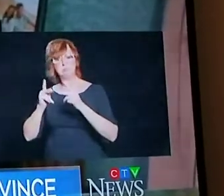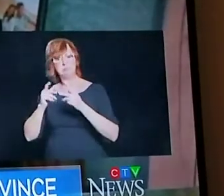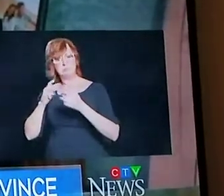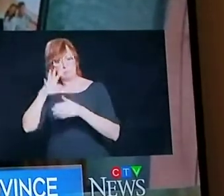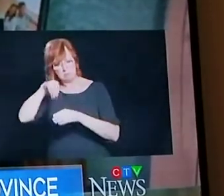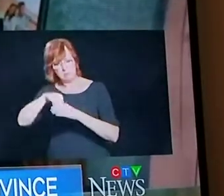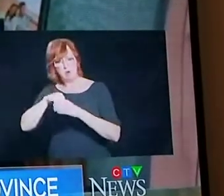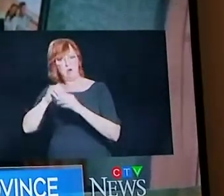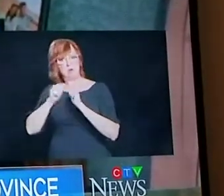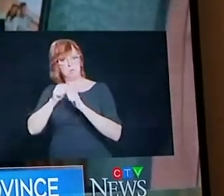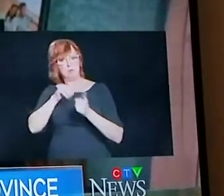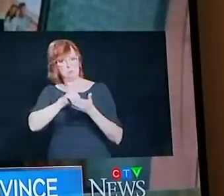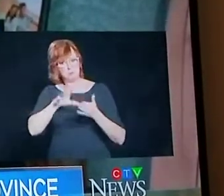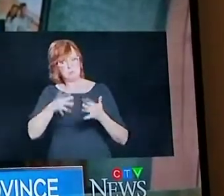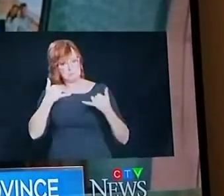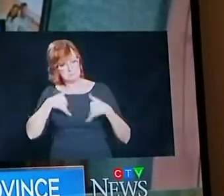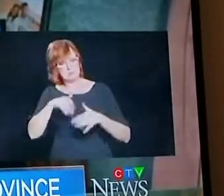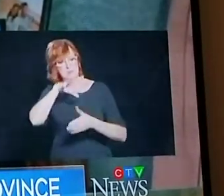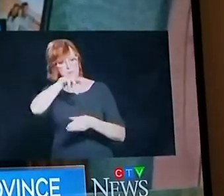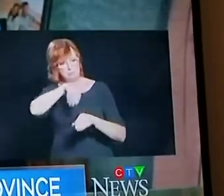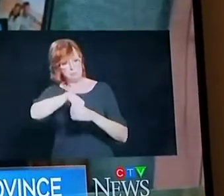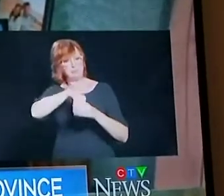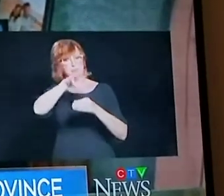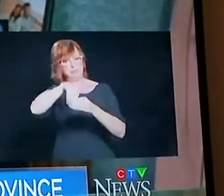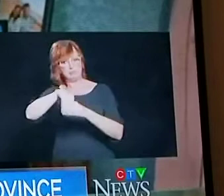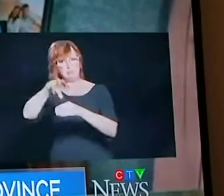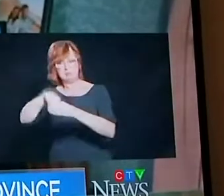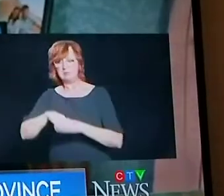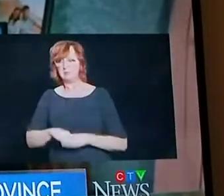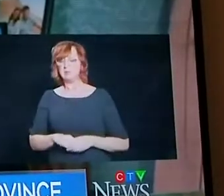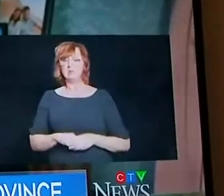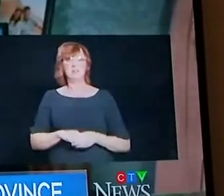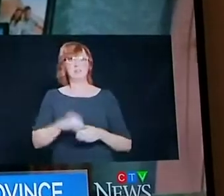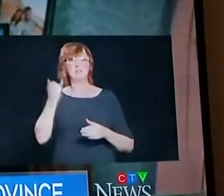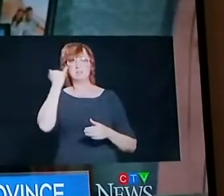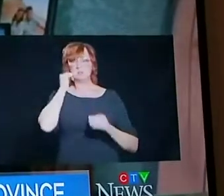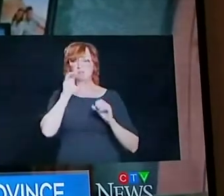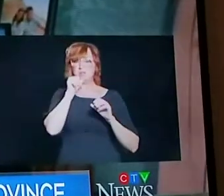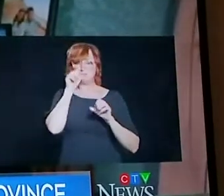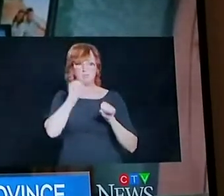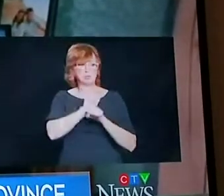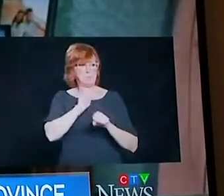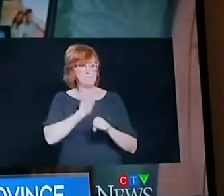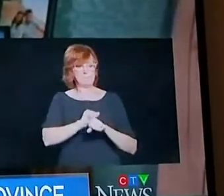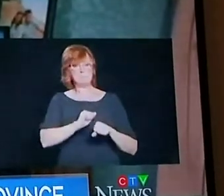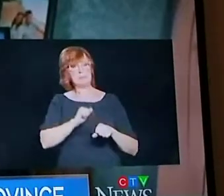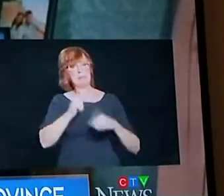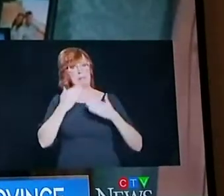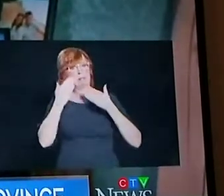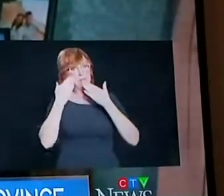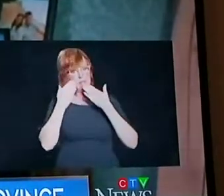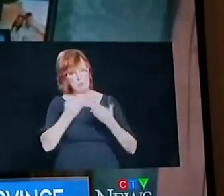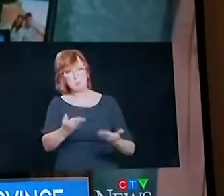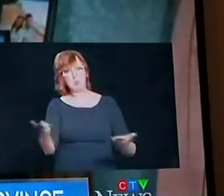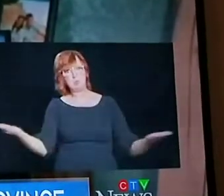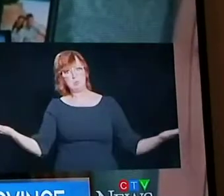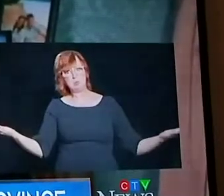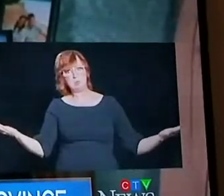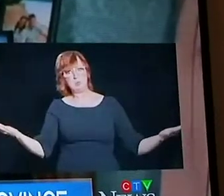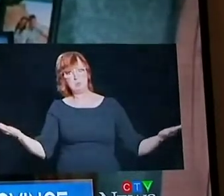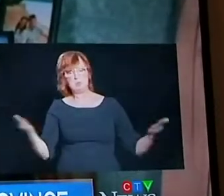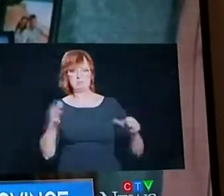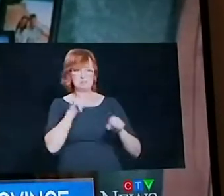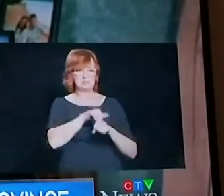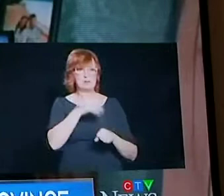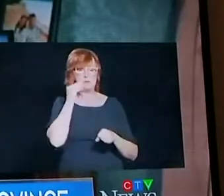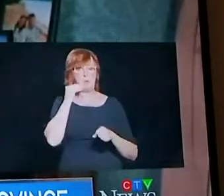who isn't working right now. Everyone who is doing the right thing by staying at home to reduce the spread.